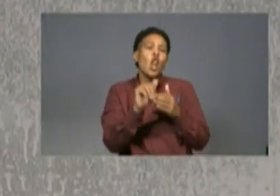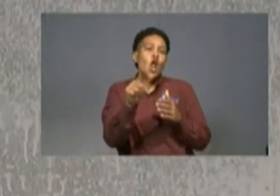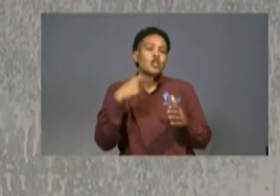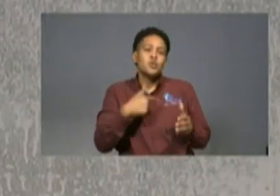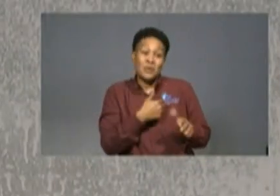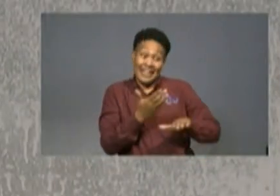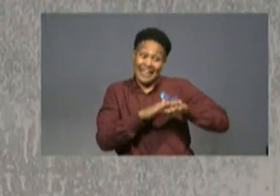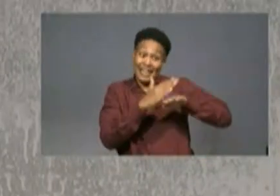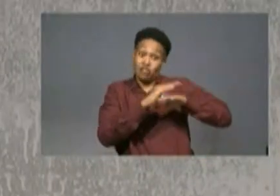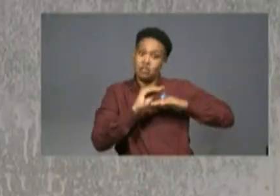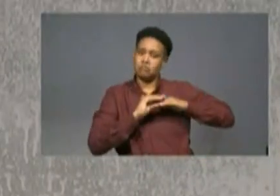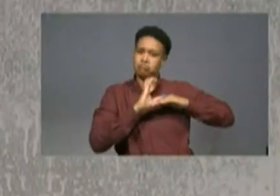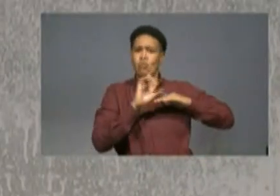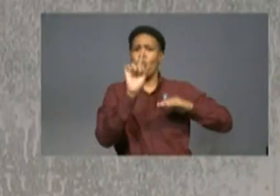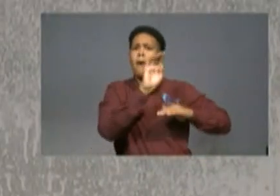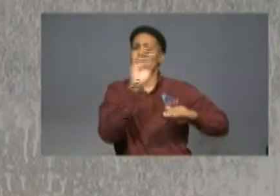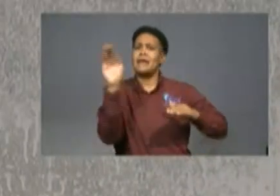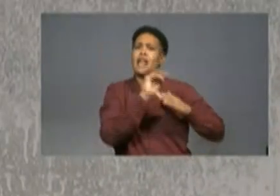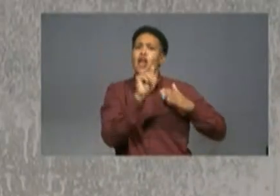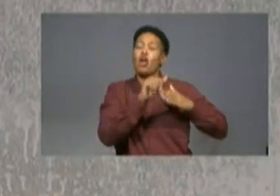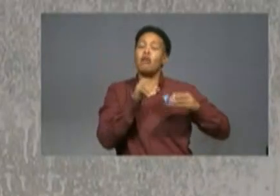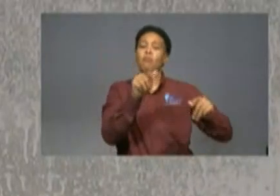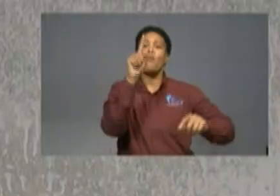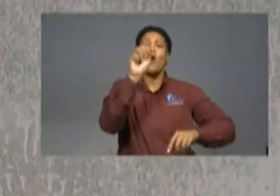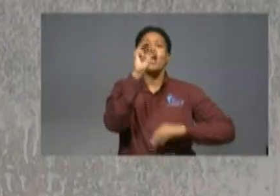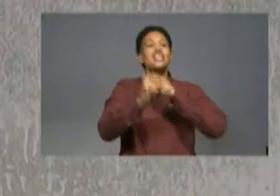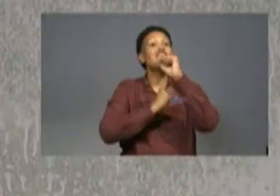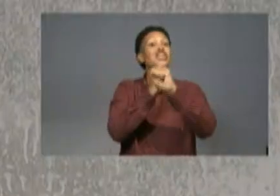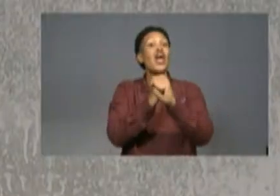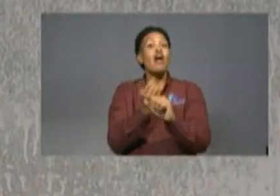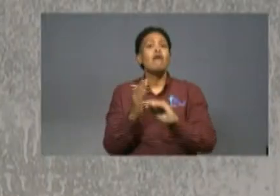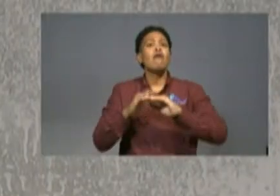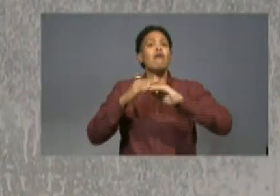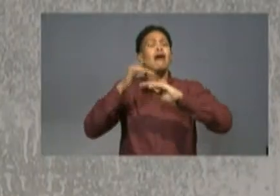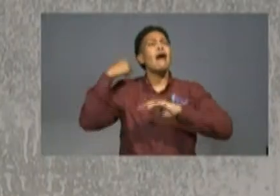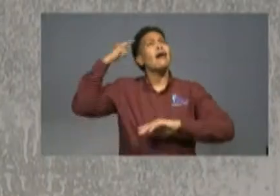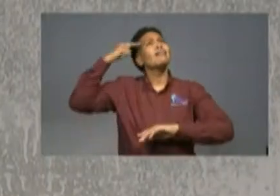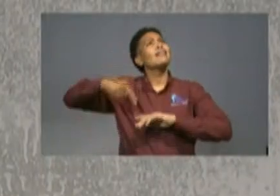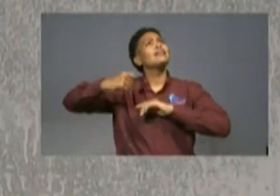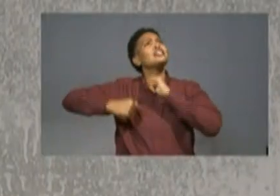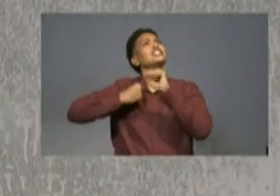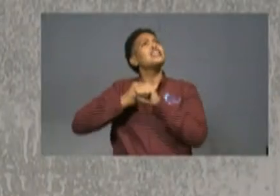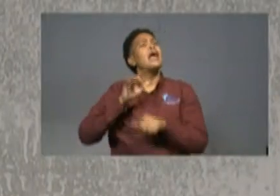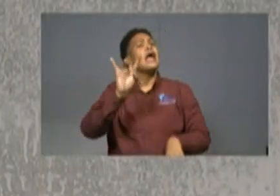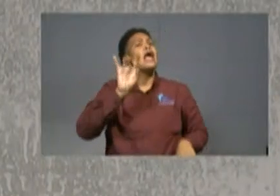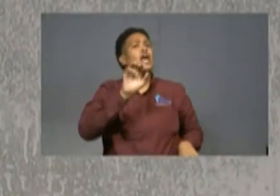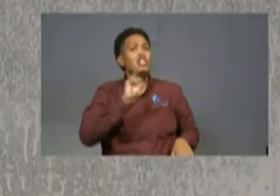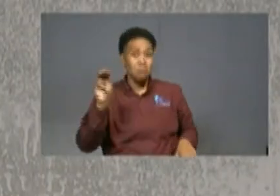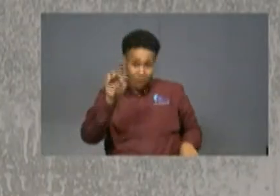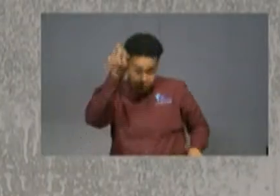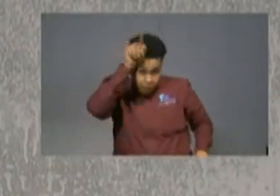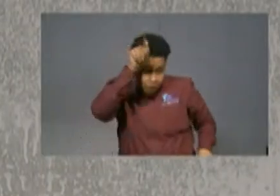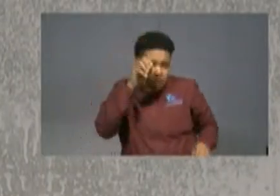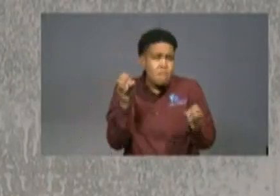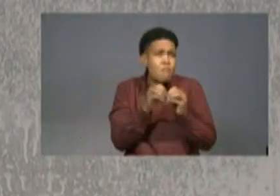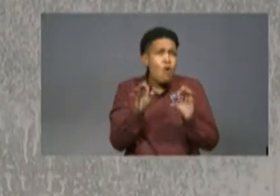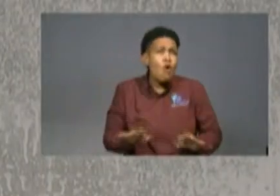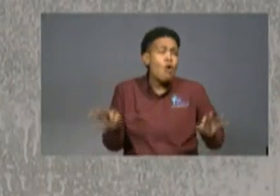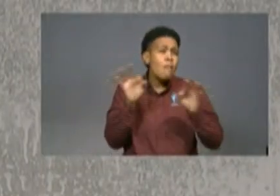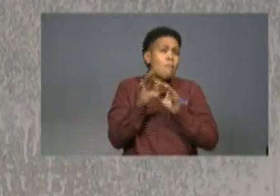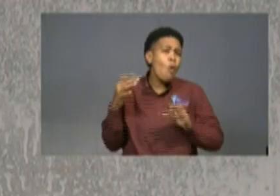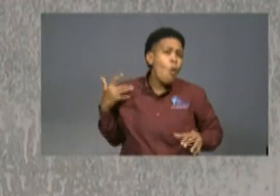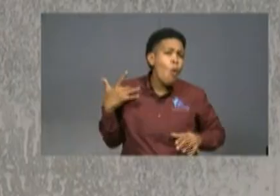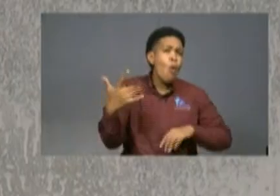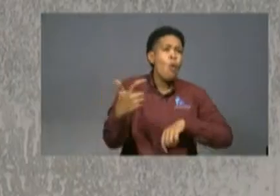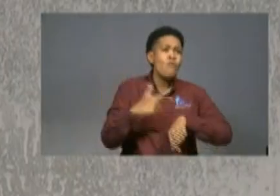increased that to $1 billion in 1 year, and this year I think it's about $800 million. More importantly, over the time we've